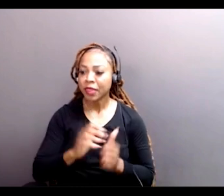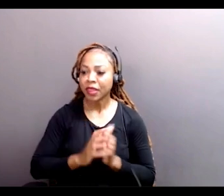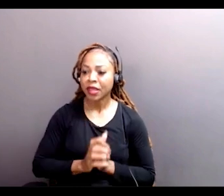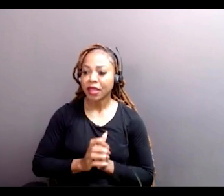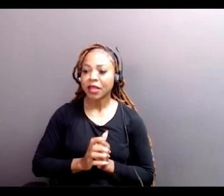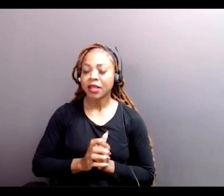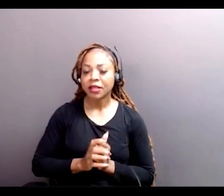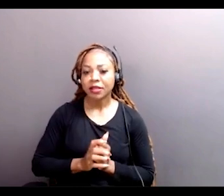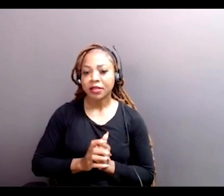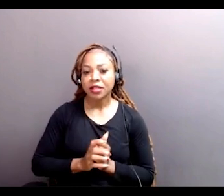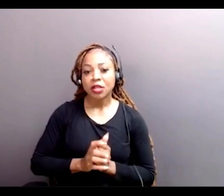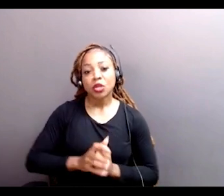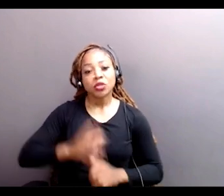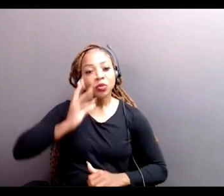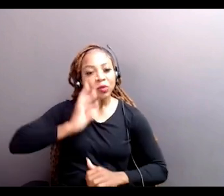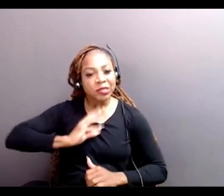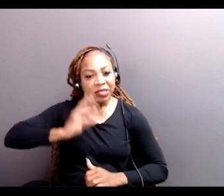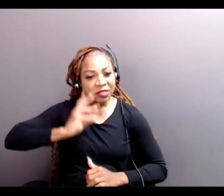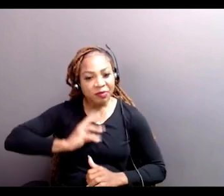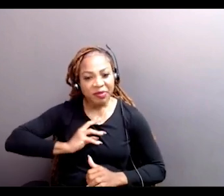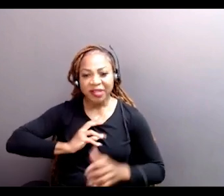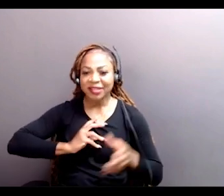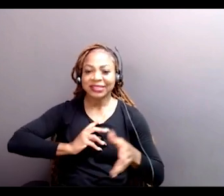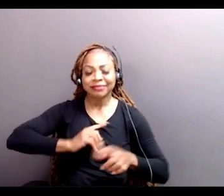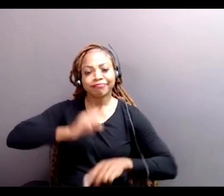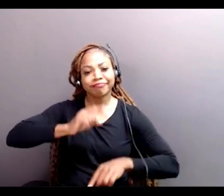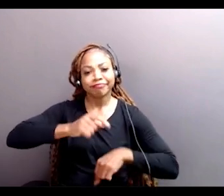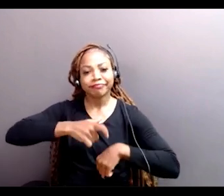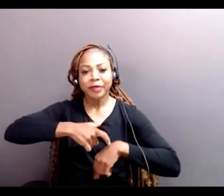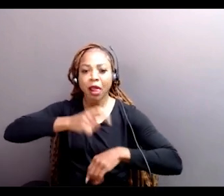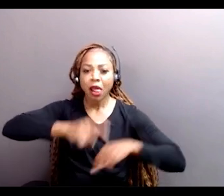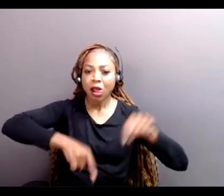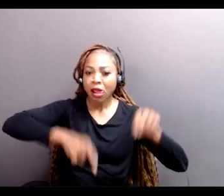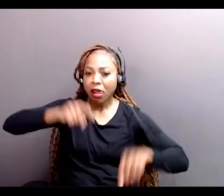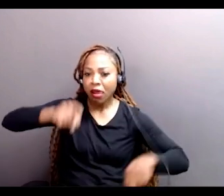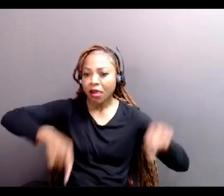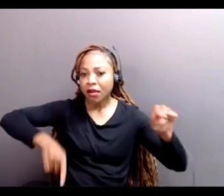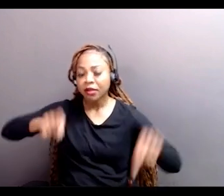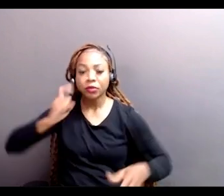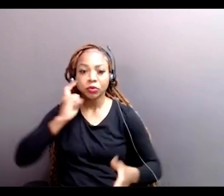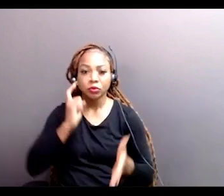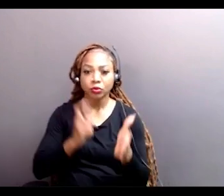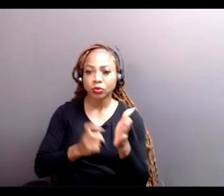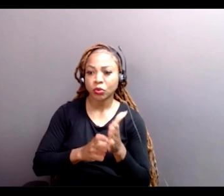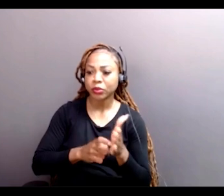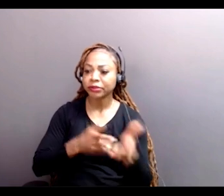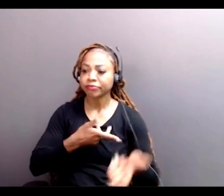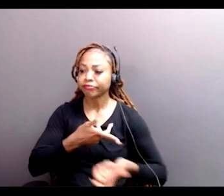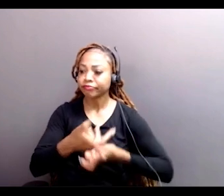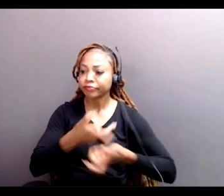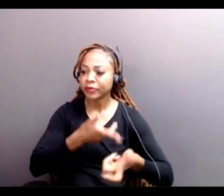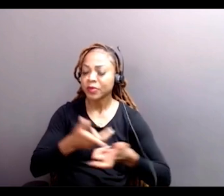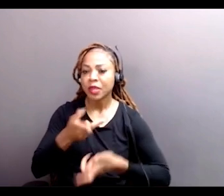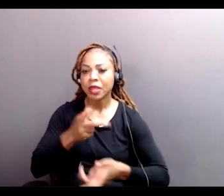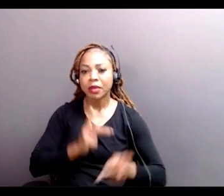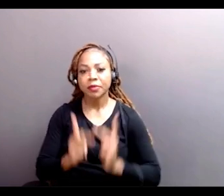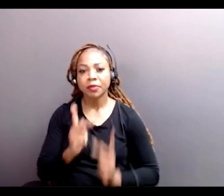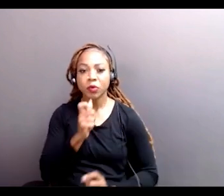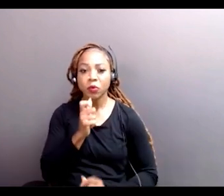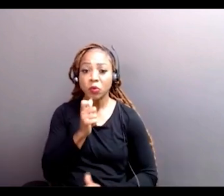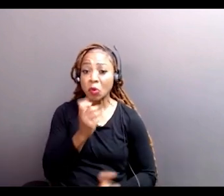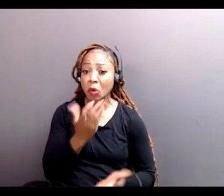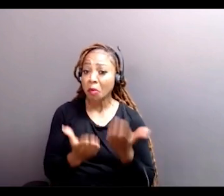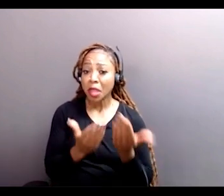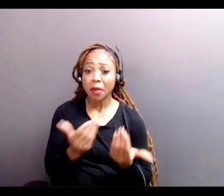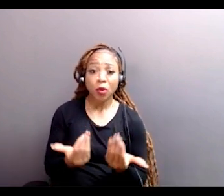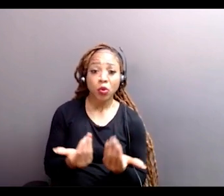had a range of experience in terms of their length of time in the field. So what we're seeing here is really interaction with folks who